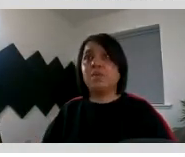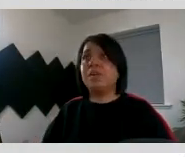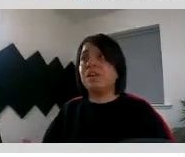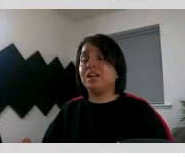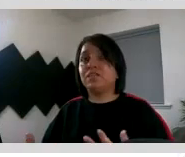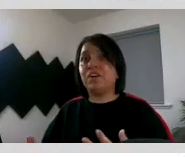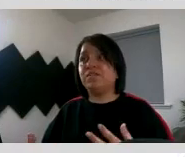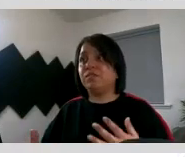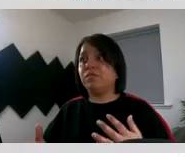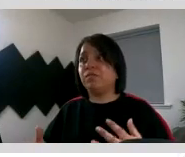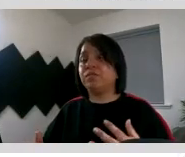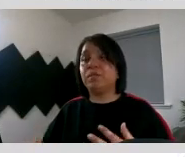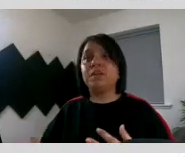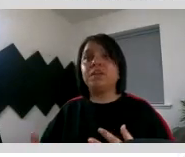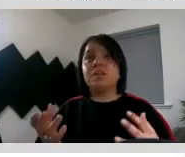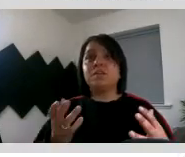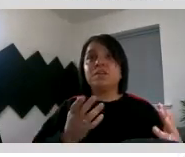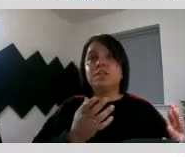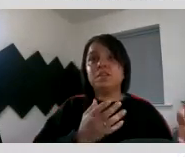probably either survive doing